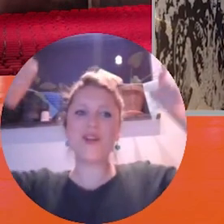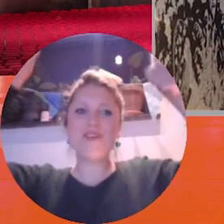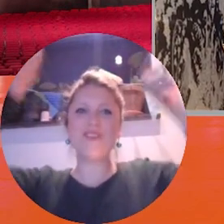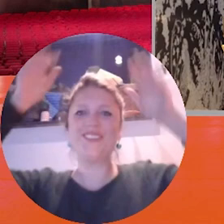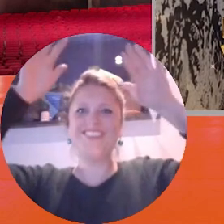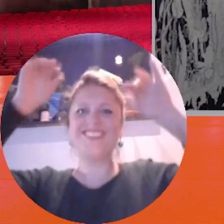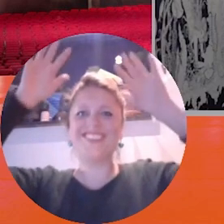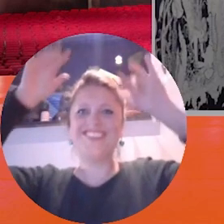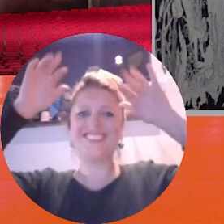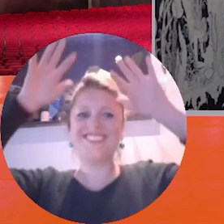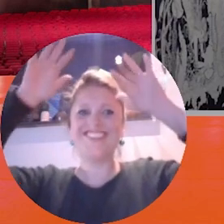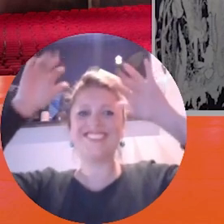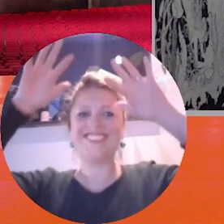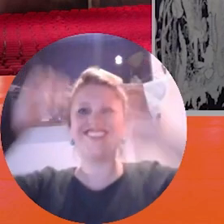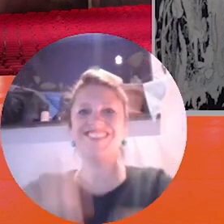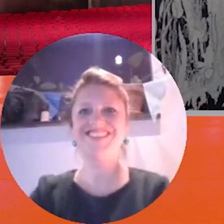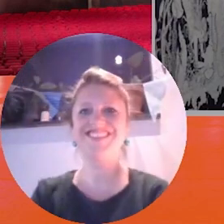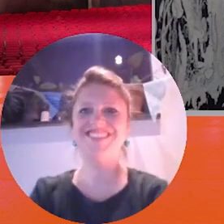away we go.